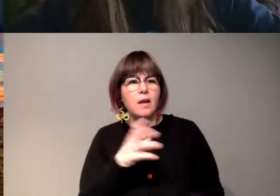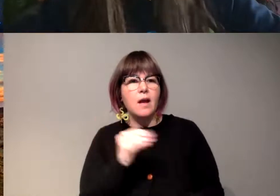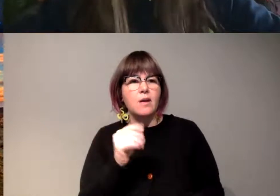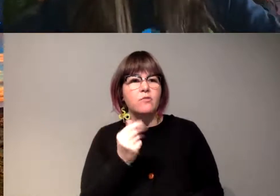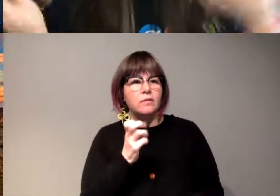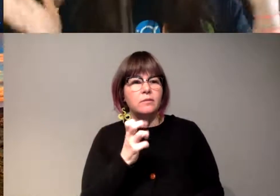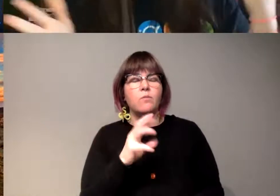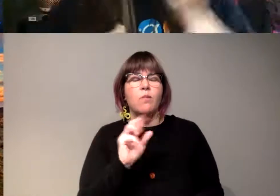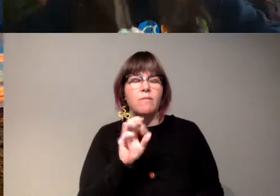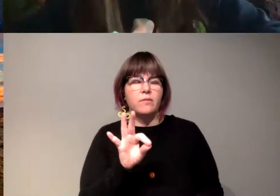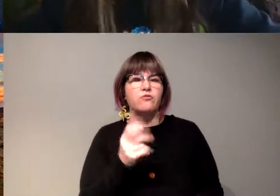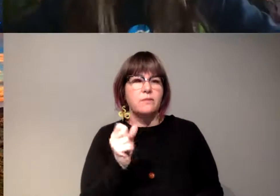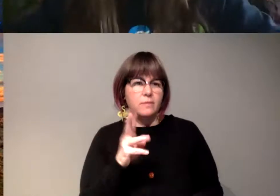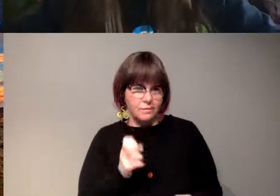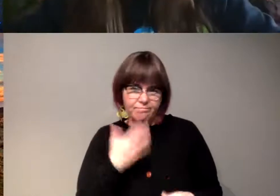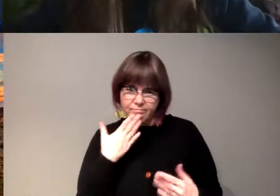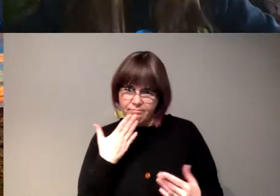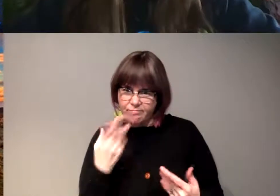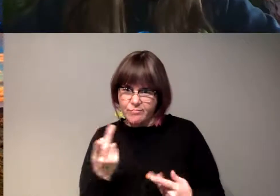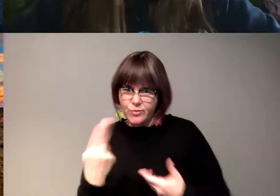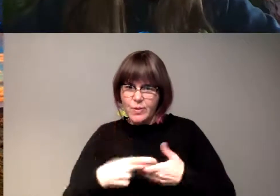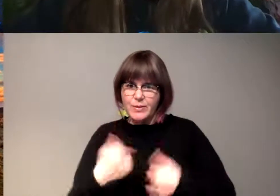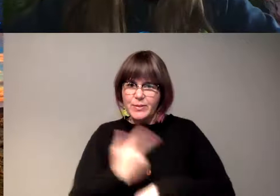Chase. Thank you so much, you two, for being with us today.